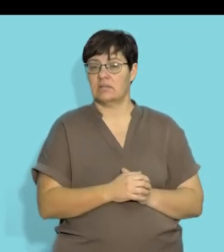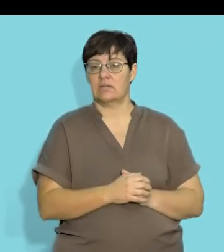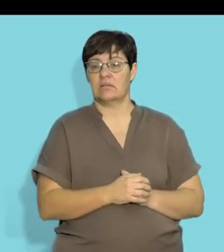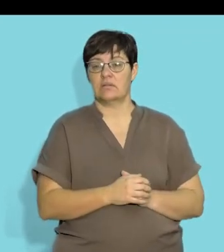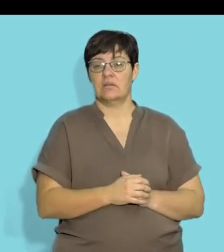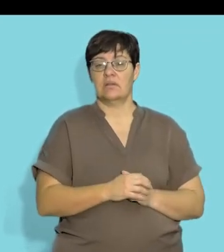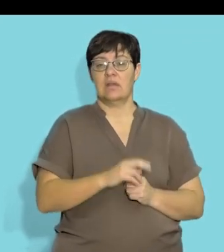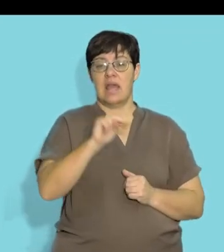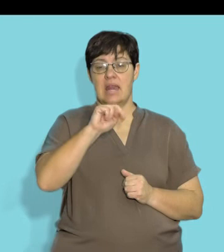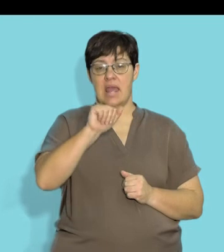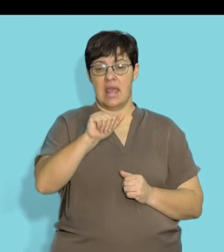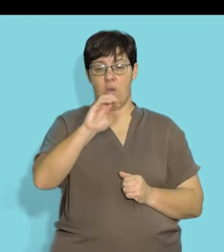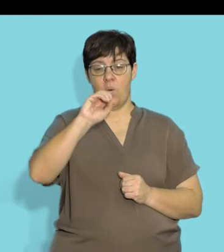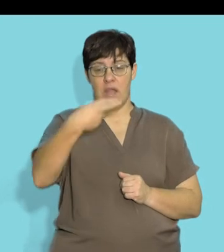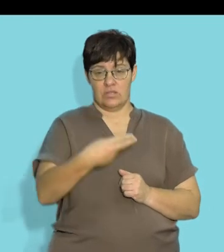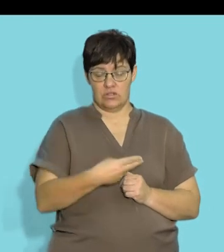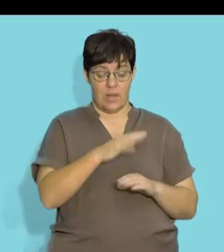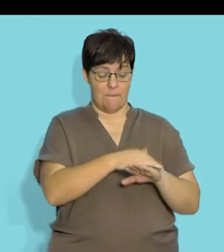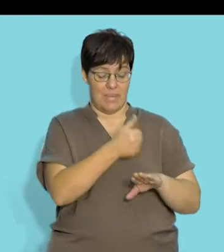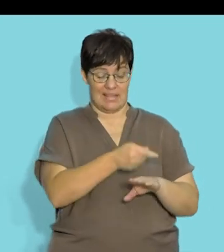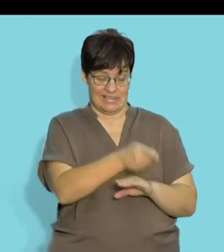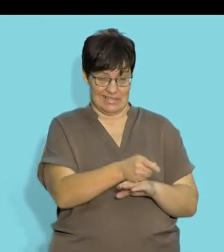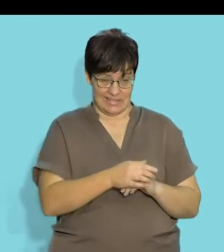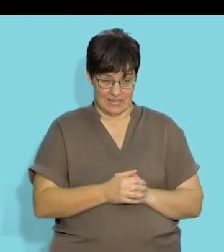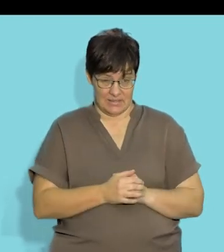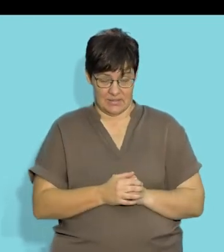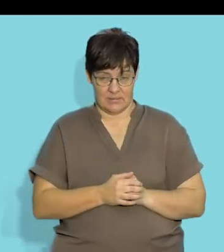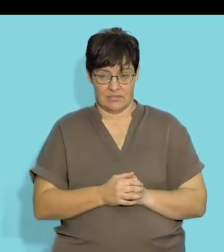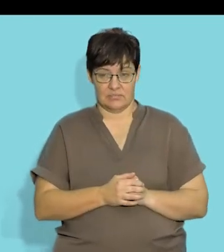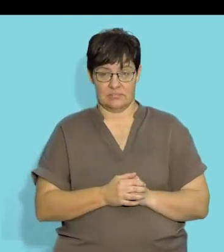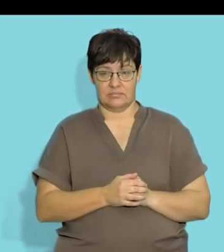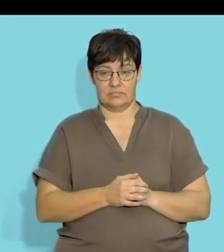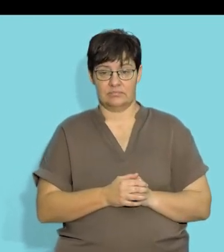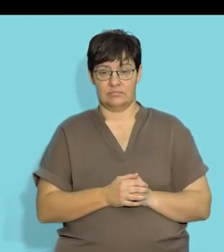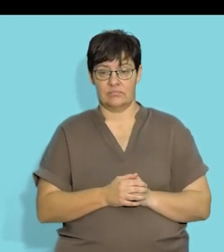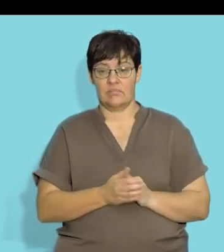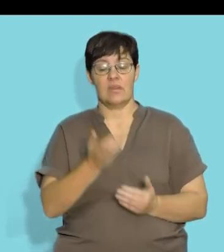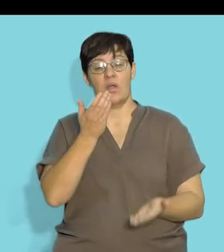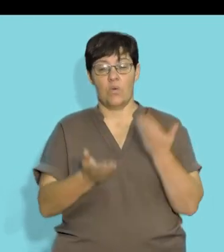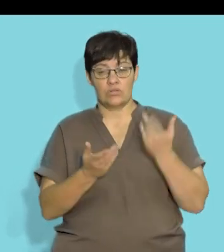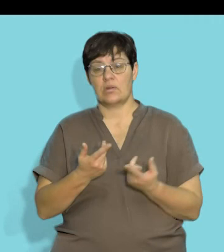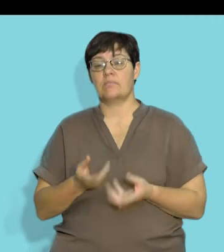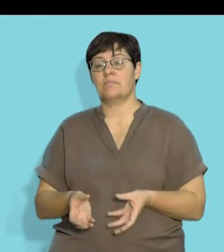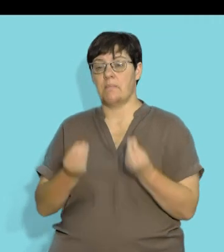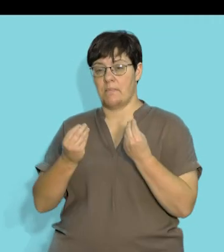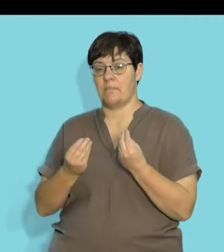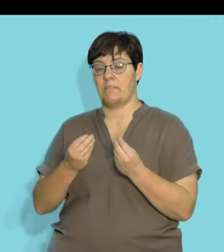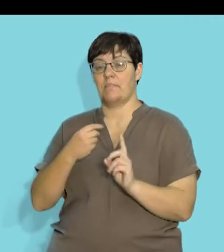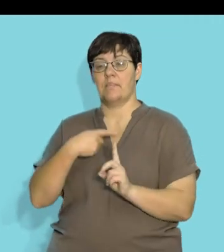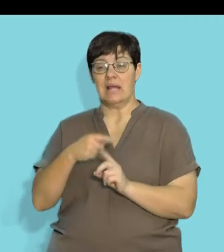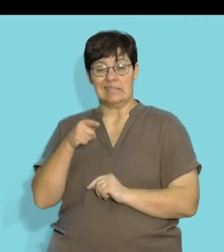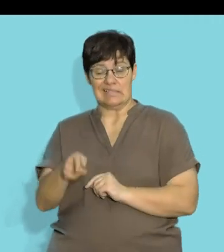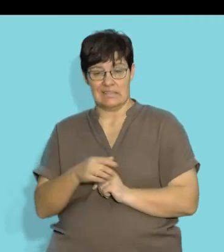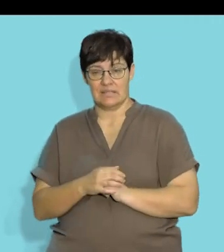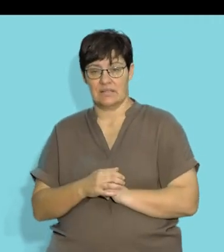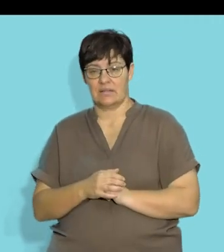got sodium hydroxide, which is our base, okay? From the equation, it reacts with ethanoic acid.